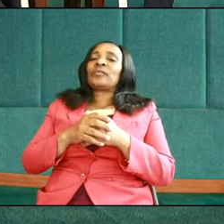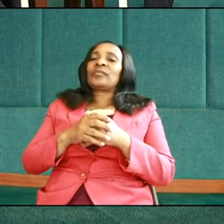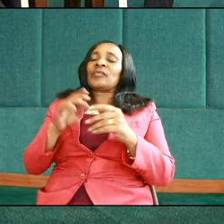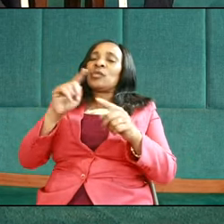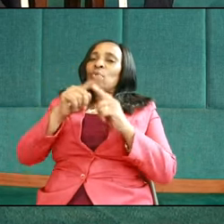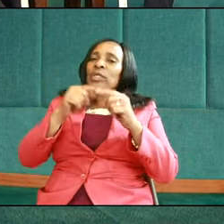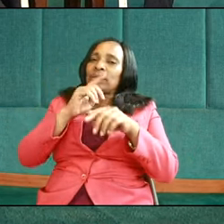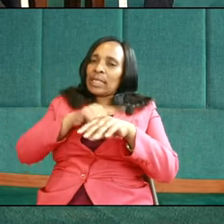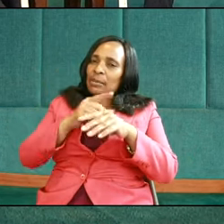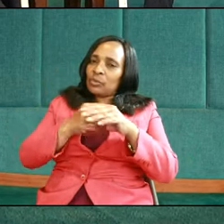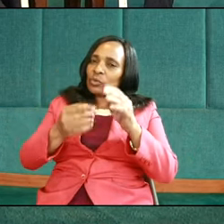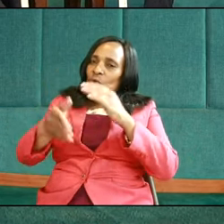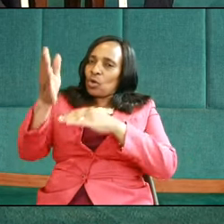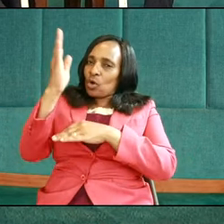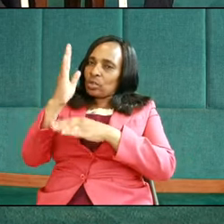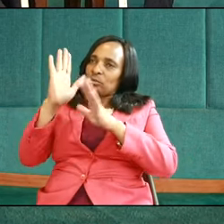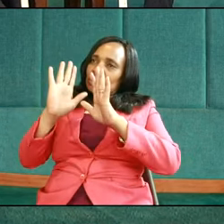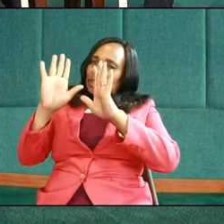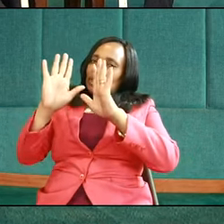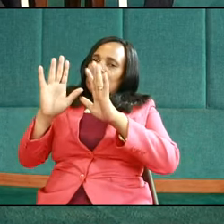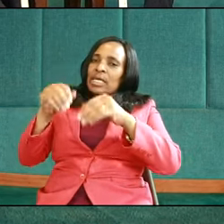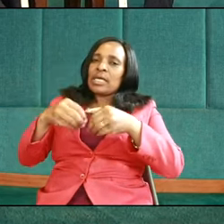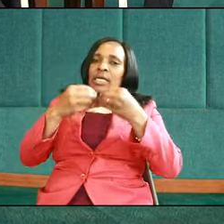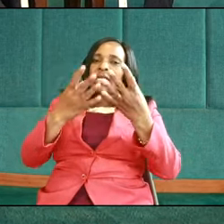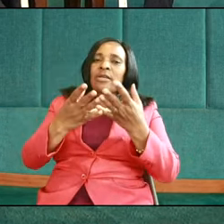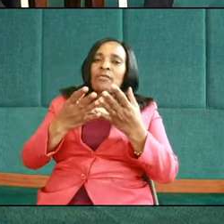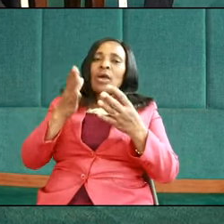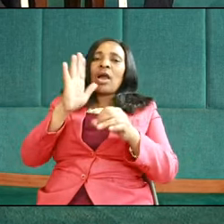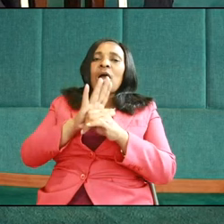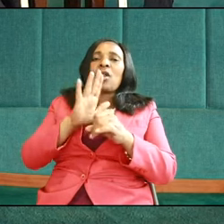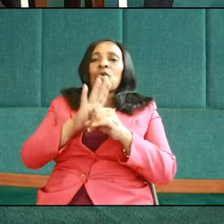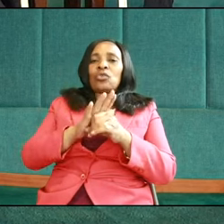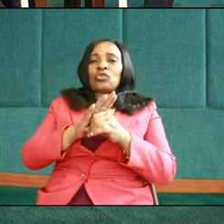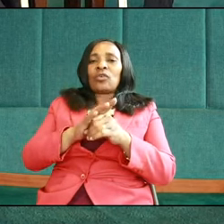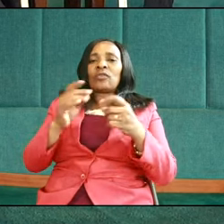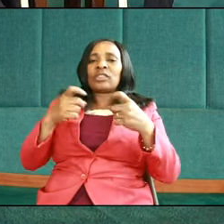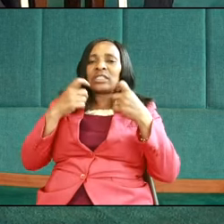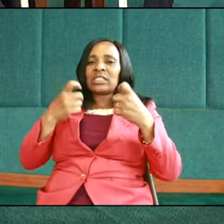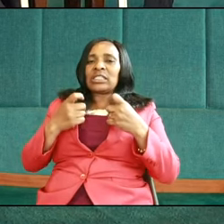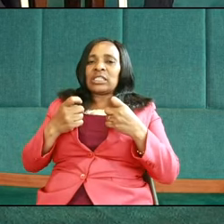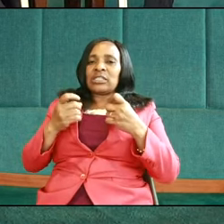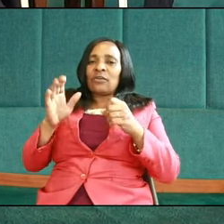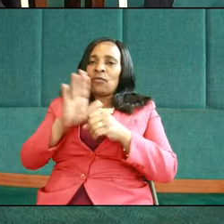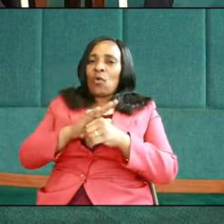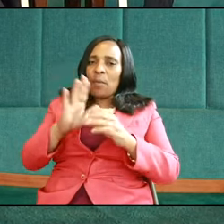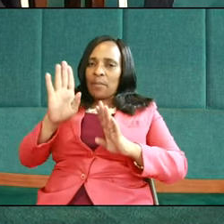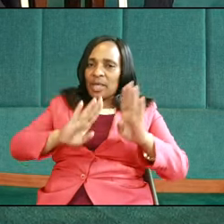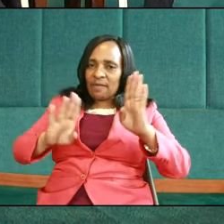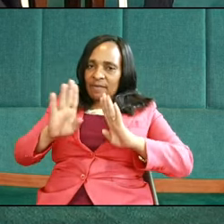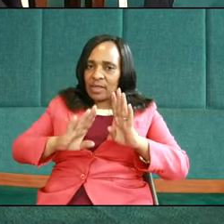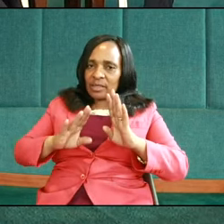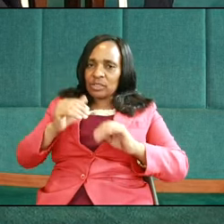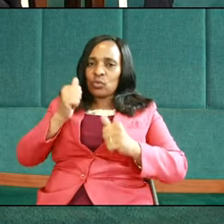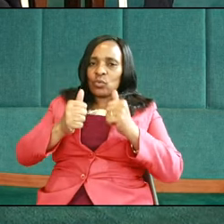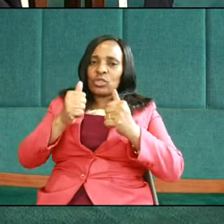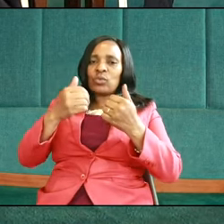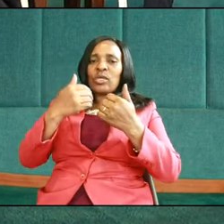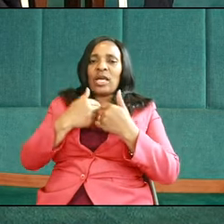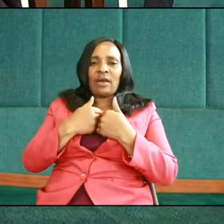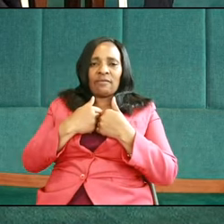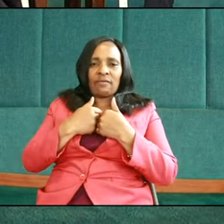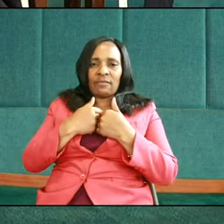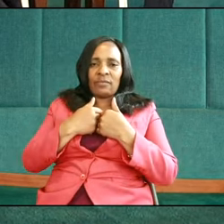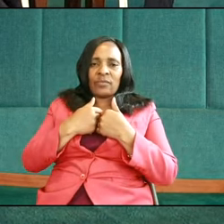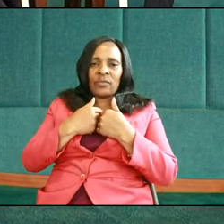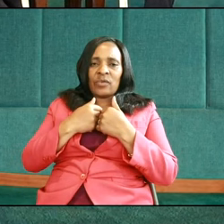When we surrender to God, we give up a lot of our sinful habits that we might have gotten used to them,